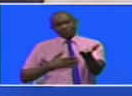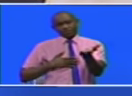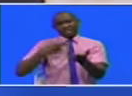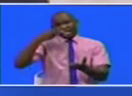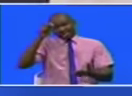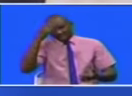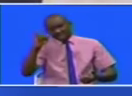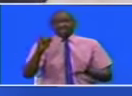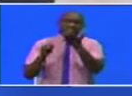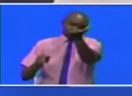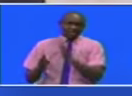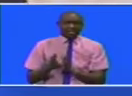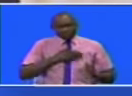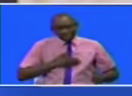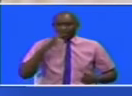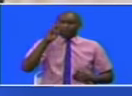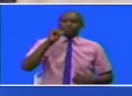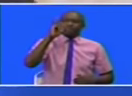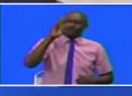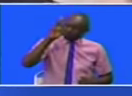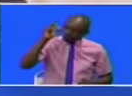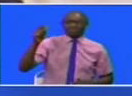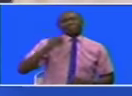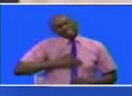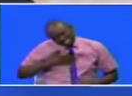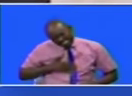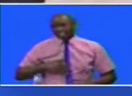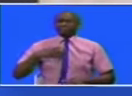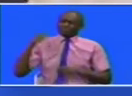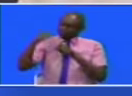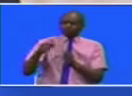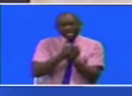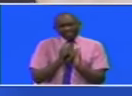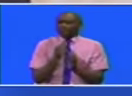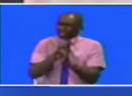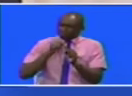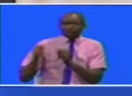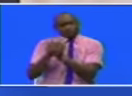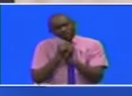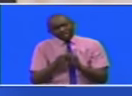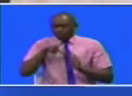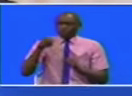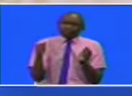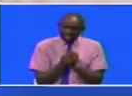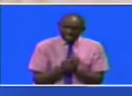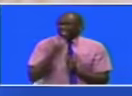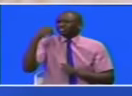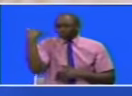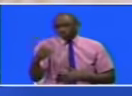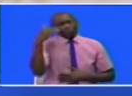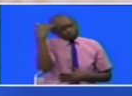Henry Kosgei, mzee Biwot. Jameni, leteni watu pamoja, tutembee pamoja. Tuache hii